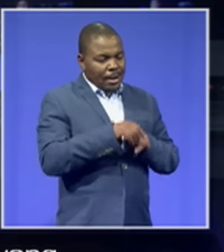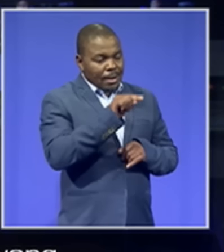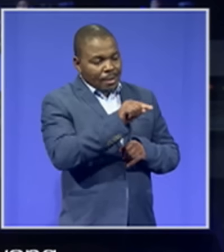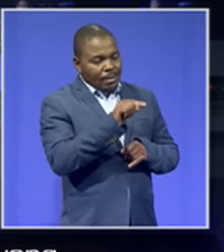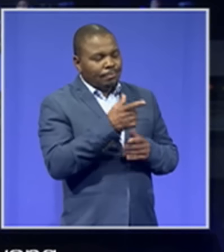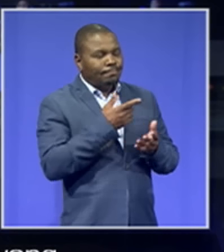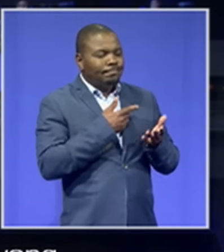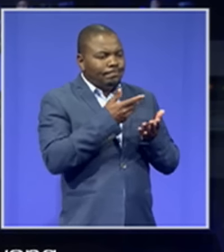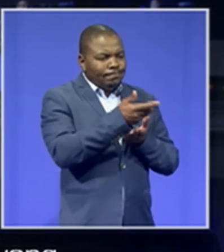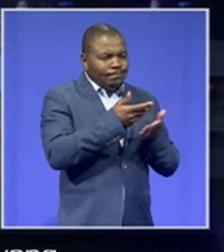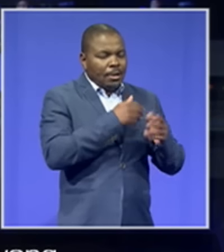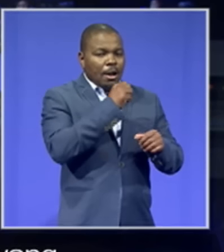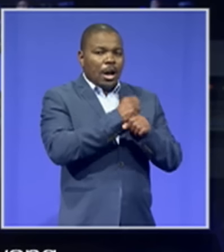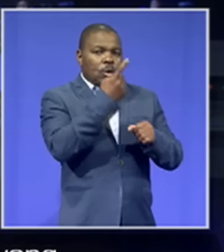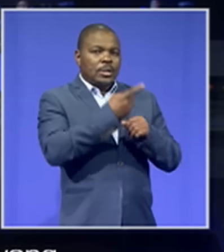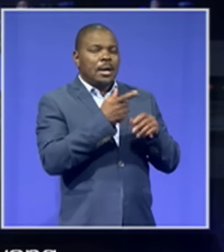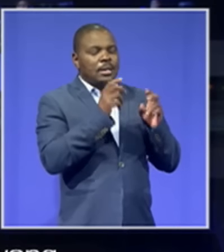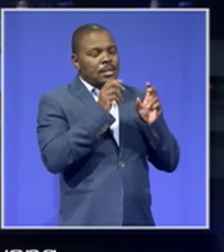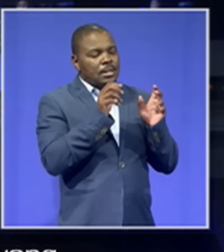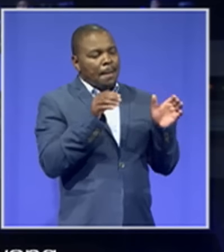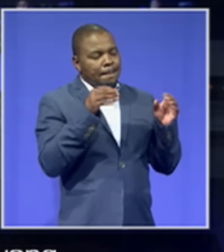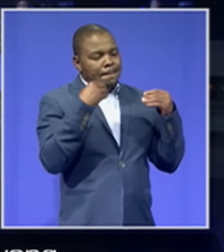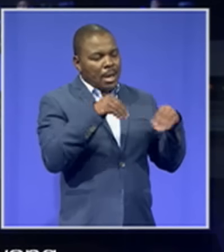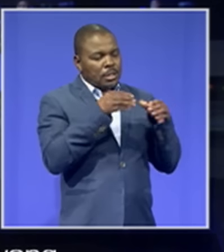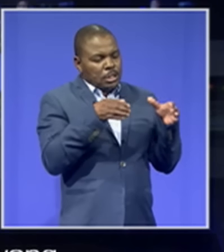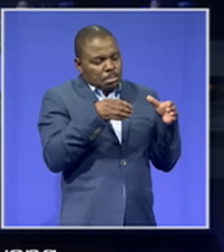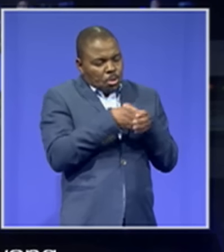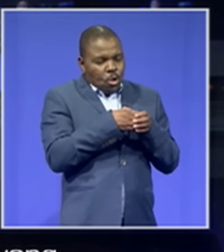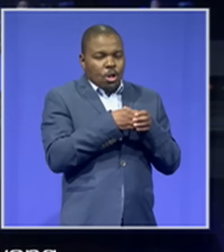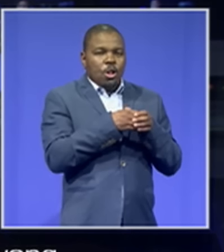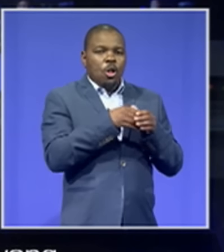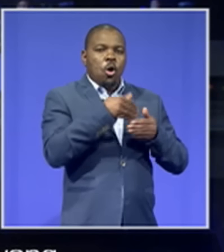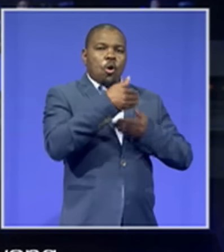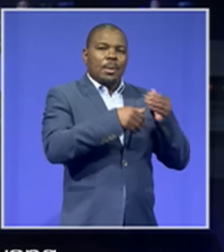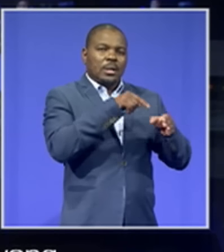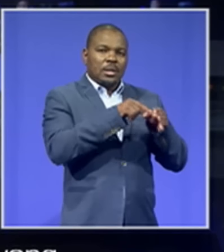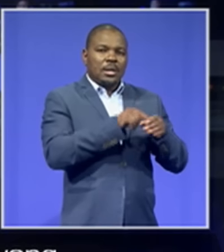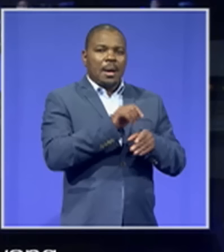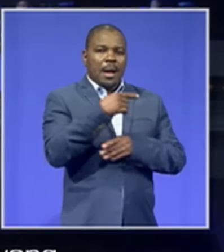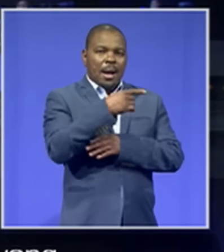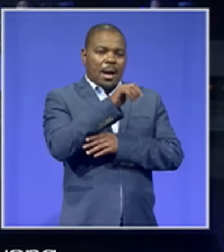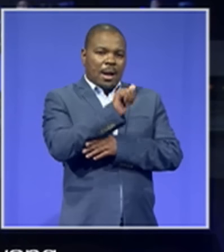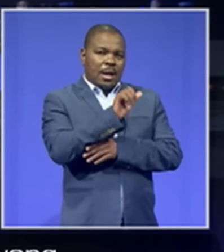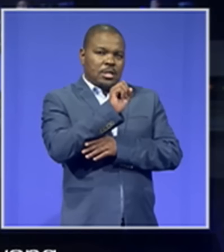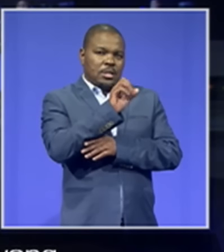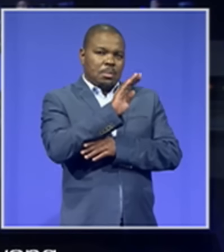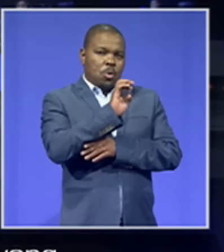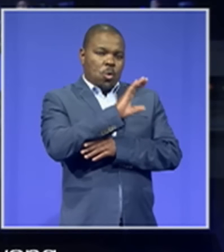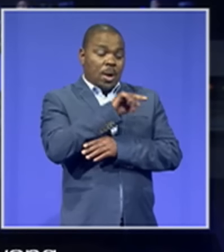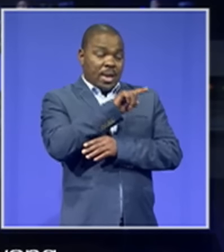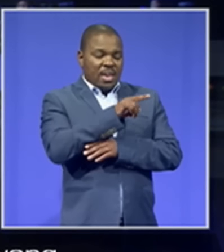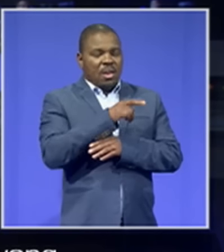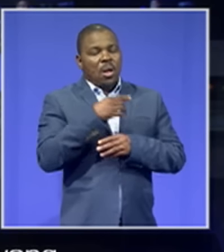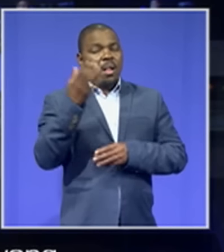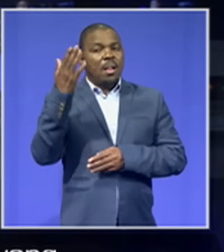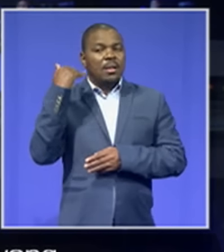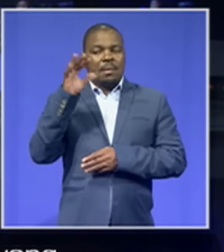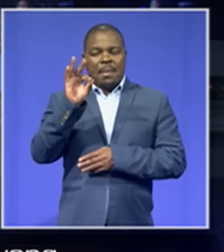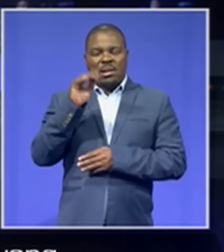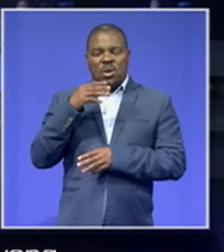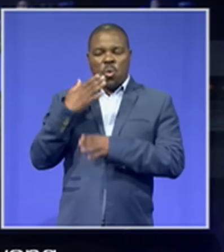lona ho mokgatlo wa Gauteng Small Bus Operators kapa Gaspok ka bokgutshwanyane. Bakganni ha esale ba sa tsamaisi bana ho tloha ka Mantaha wa beke e